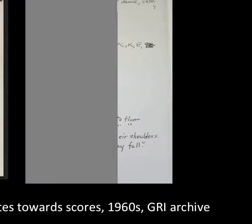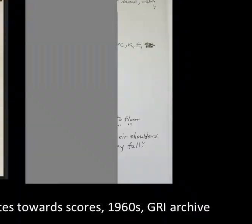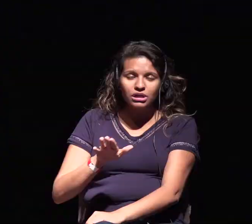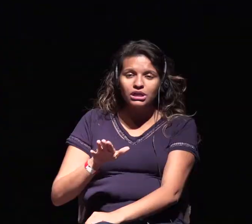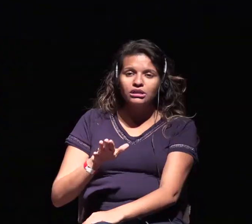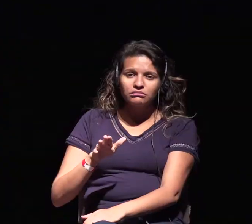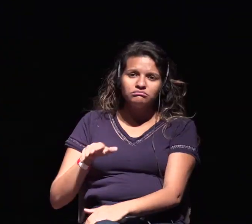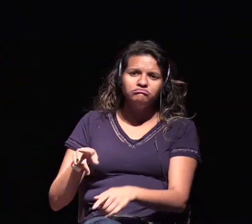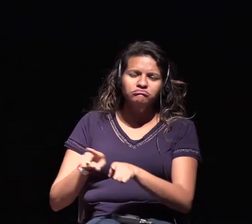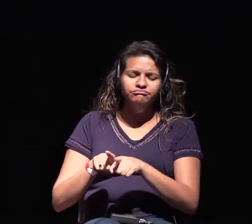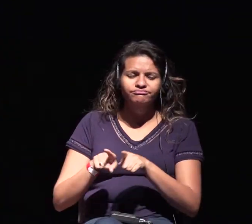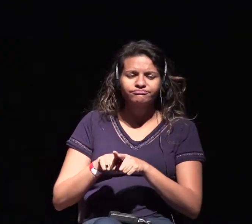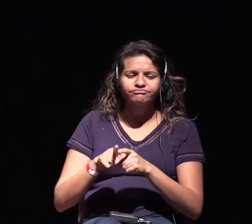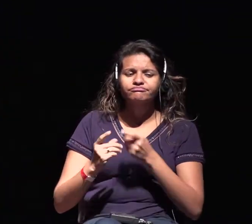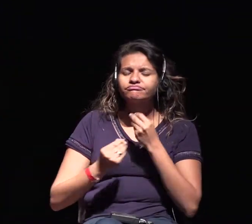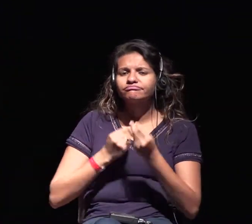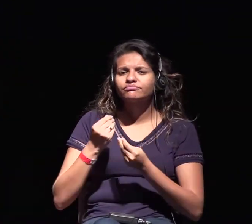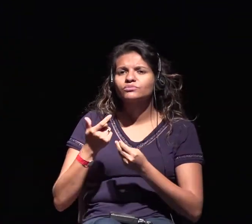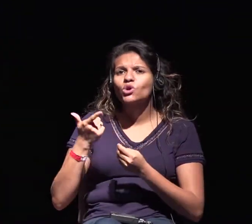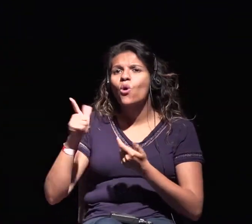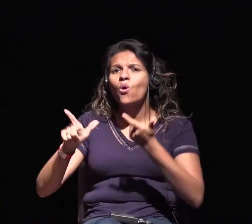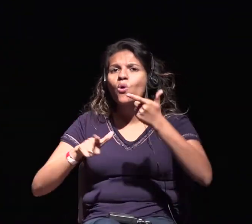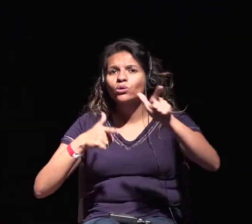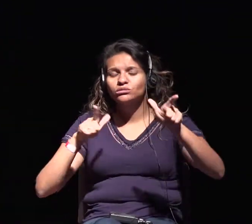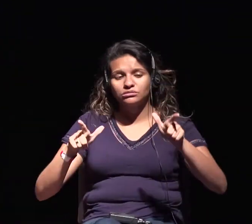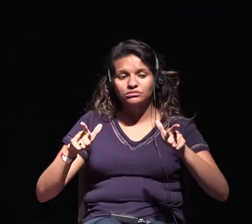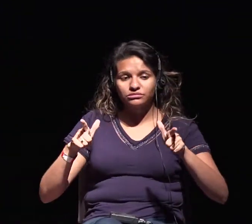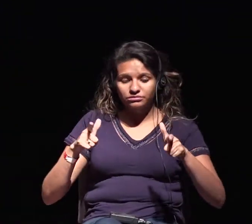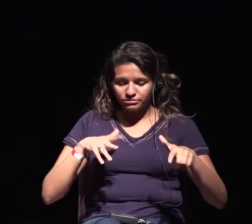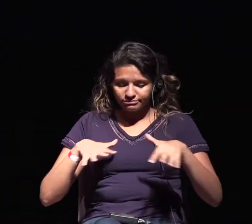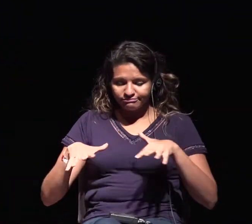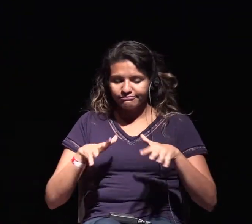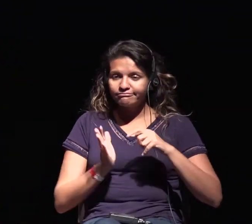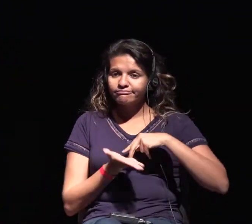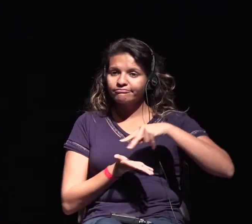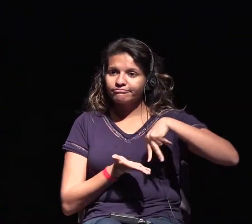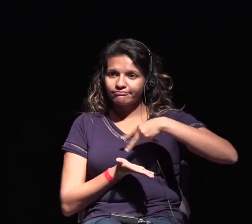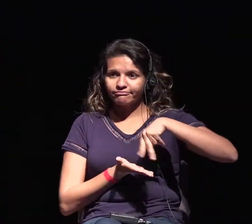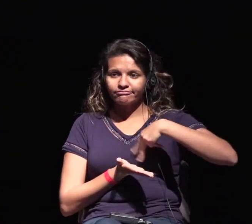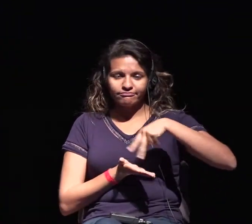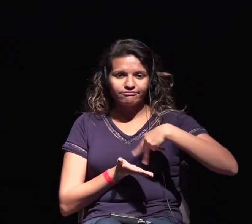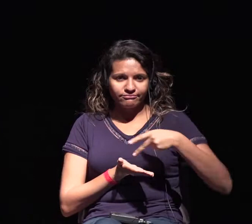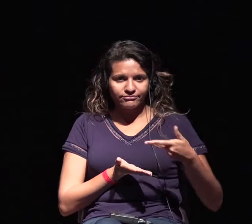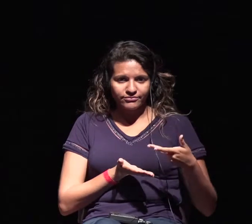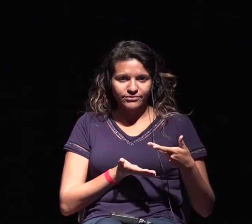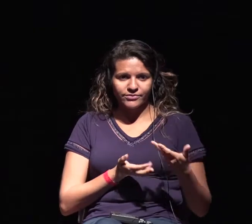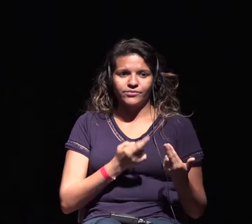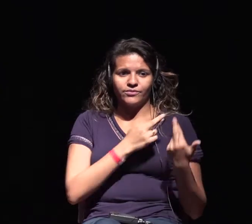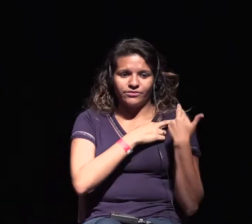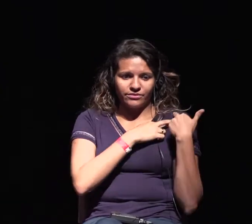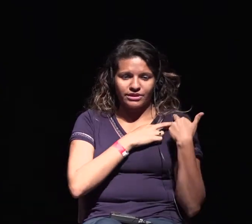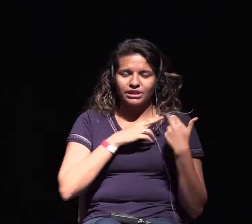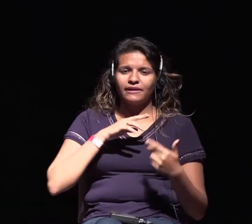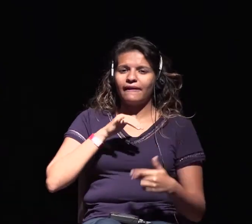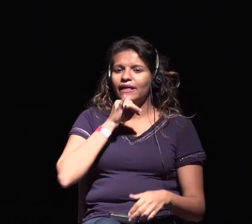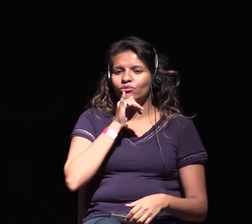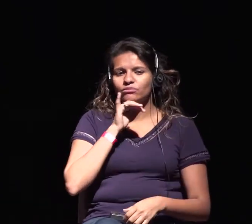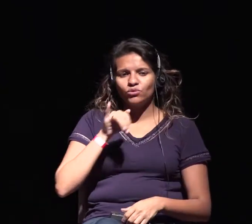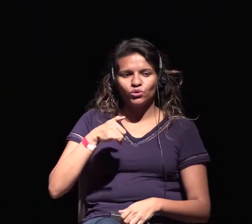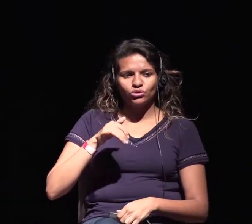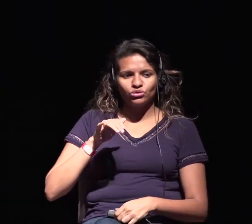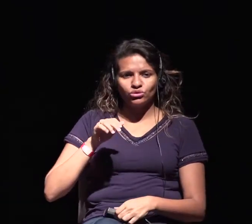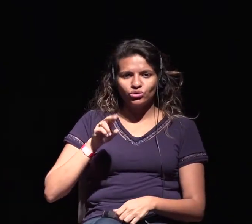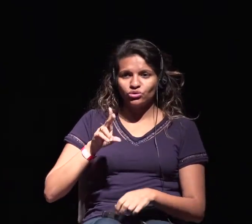now call task-based dance in the US in this Judson, also known as Judson as a shorthand, the score operated